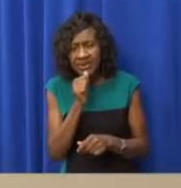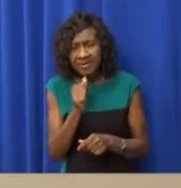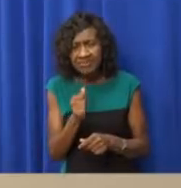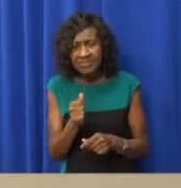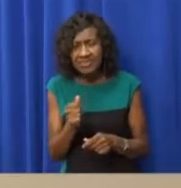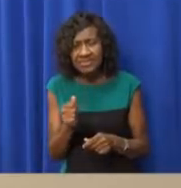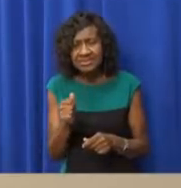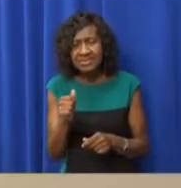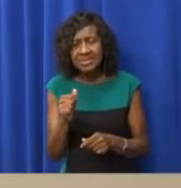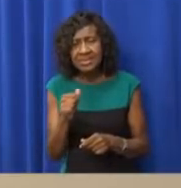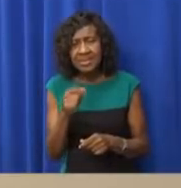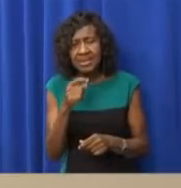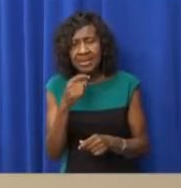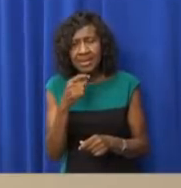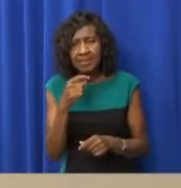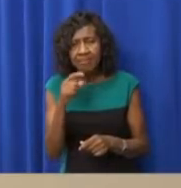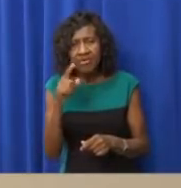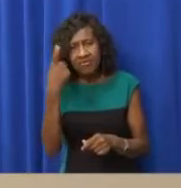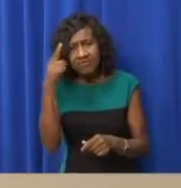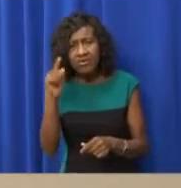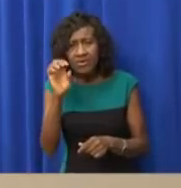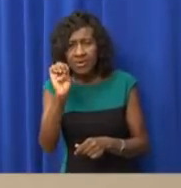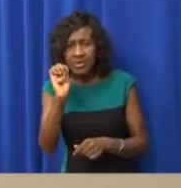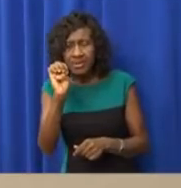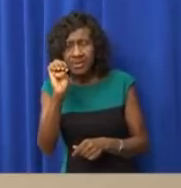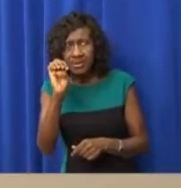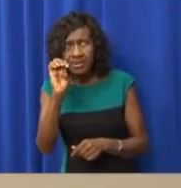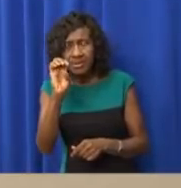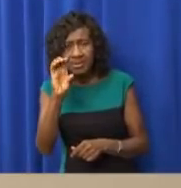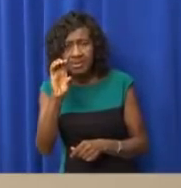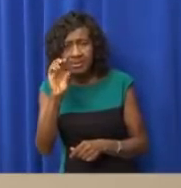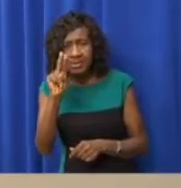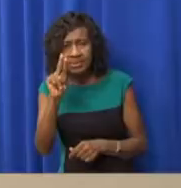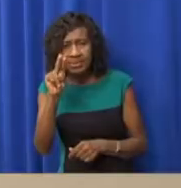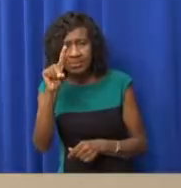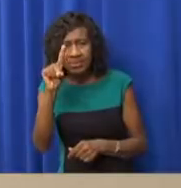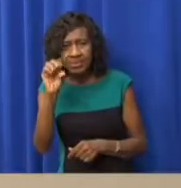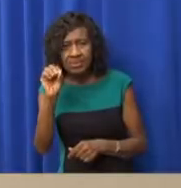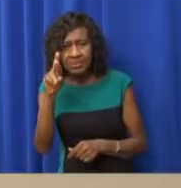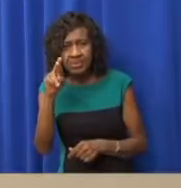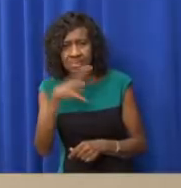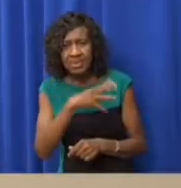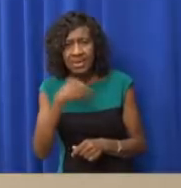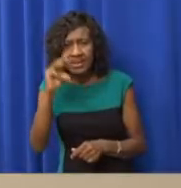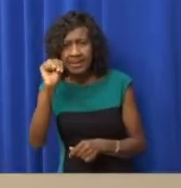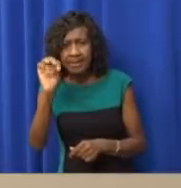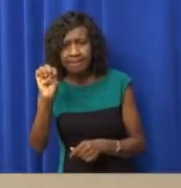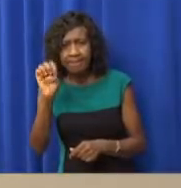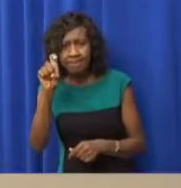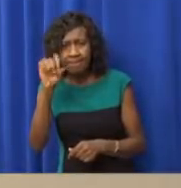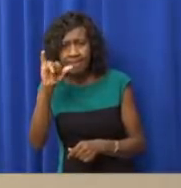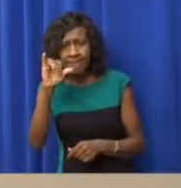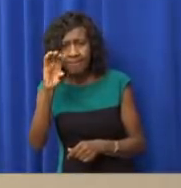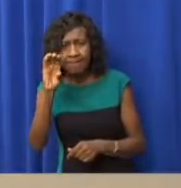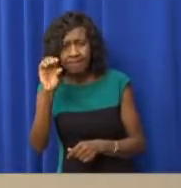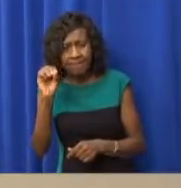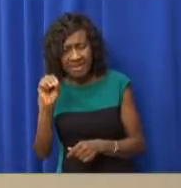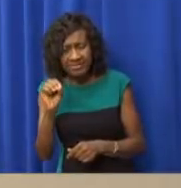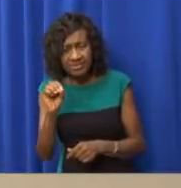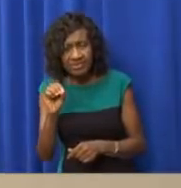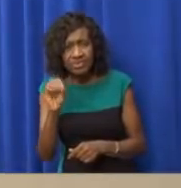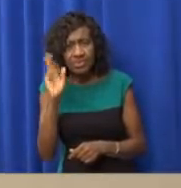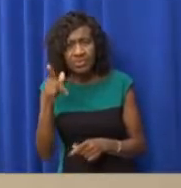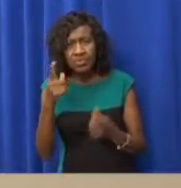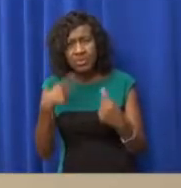is Ecuador and Mexico, and this will go to Cancun on Monday, the 8th of June. Daniel